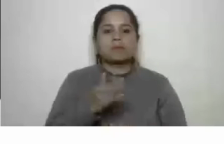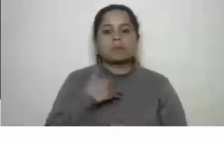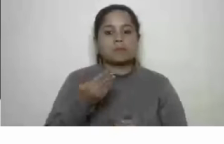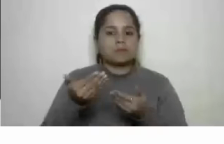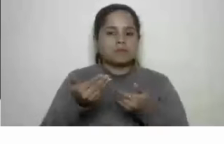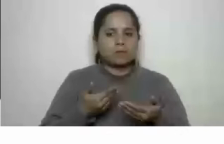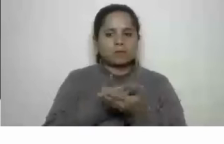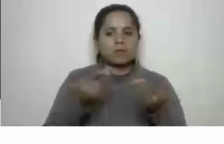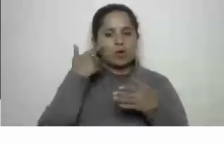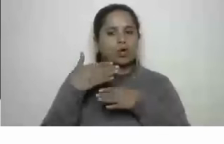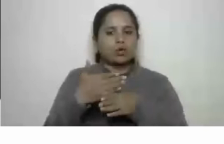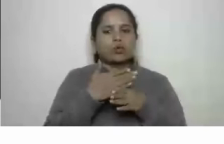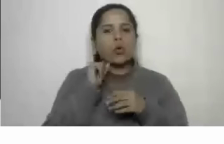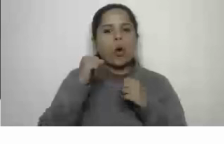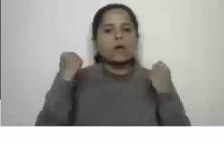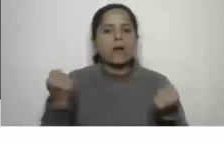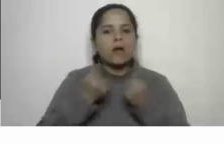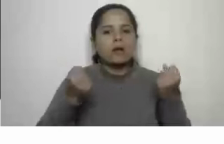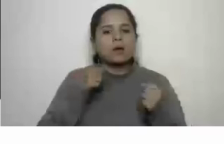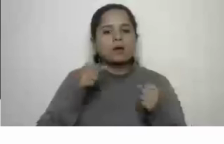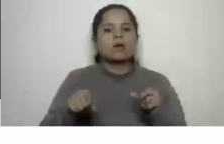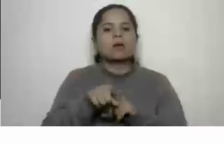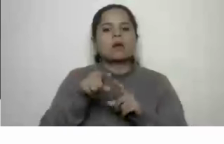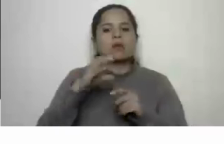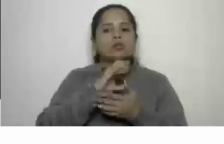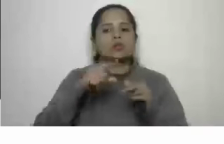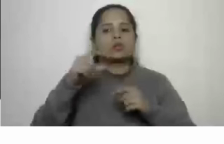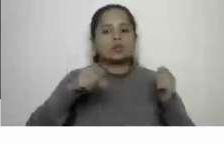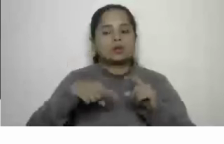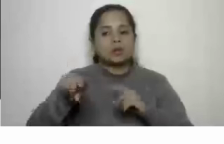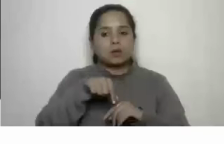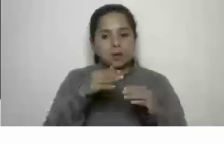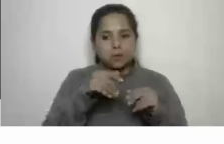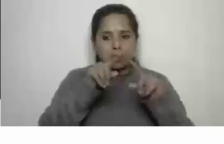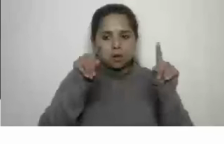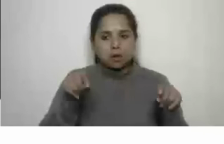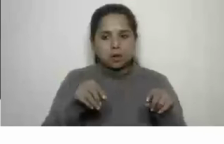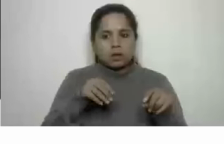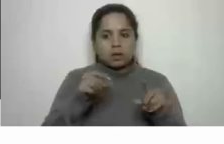you all to share your activities on the Padlet, and can we have the Padlet in the chat box, Padlet link?